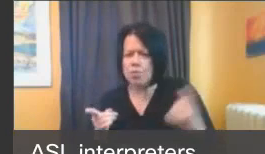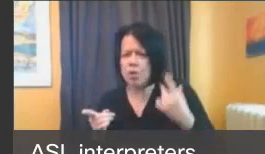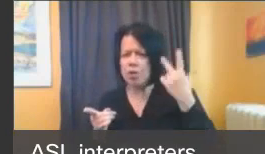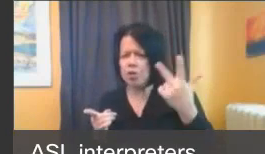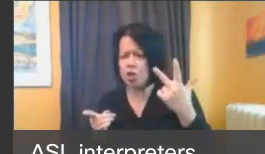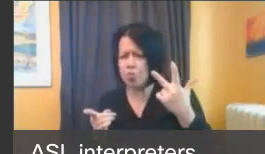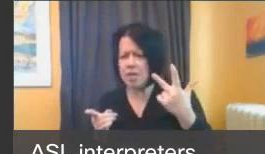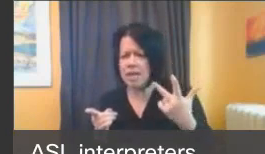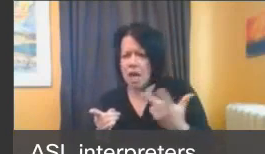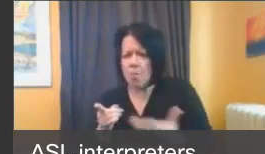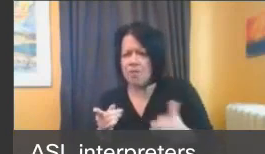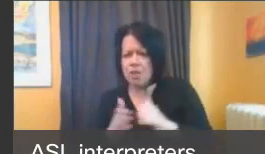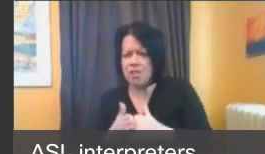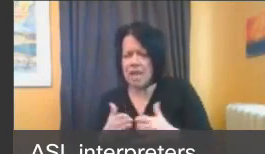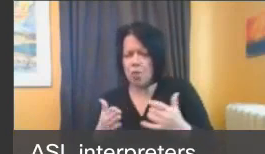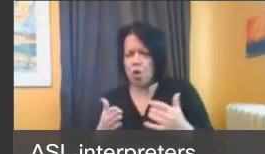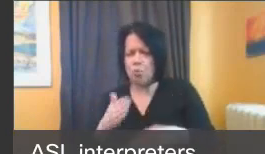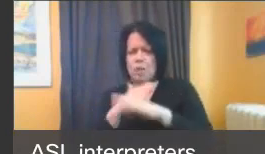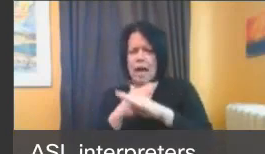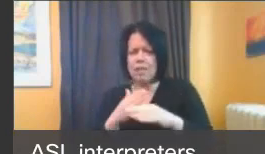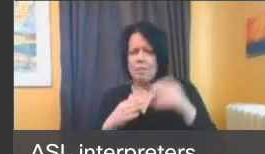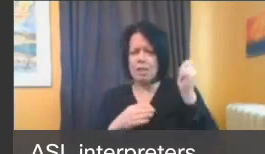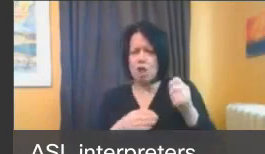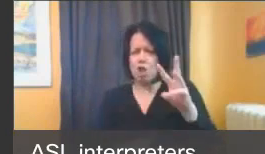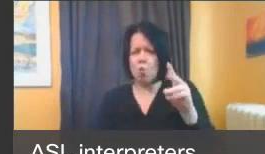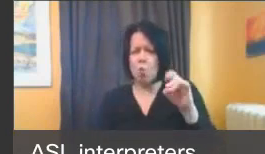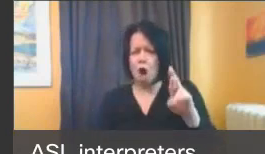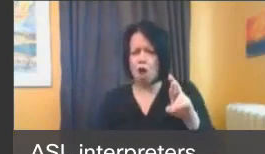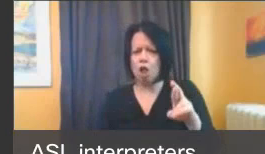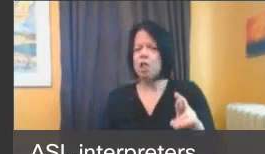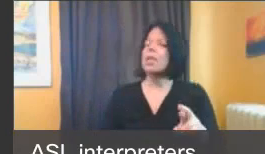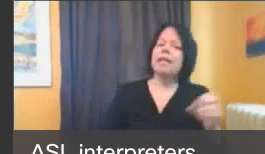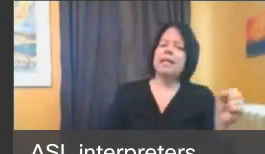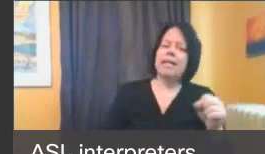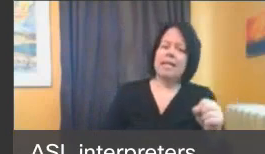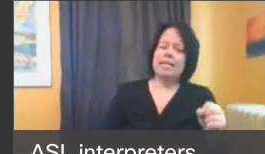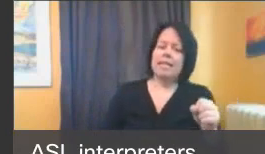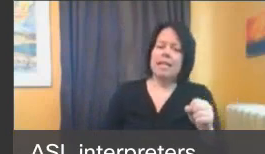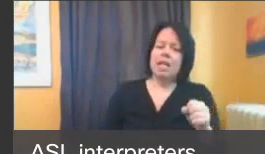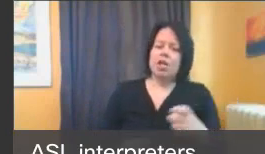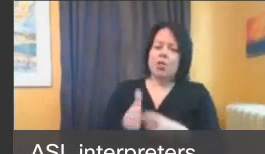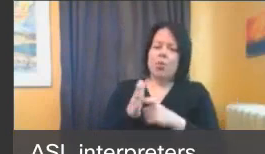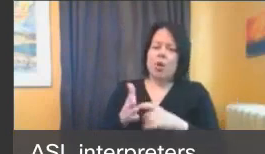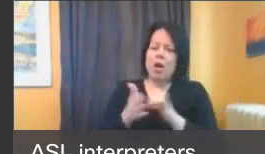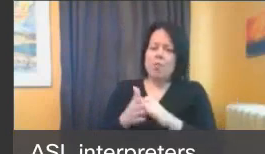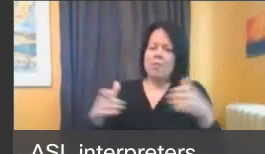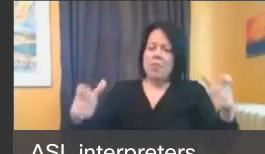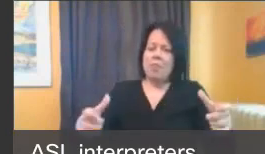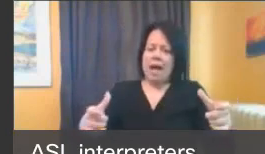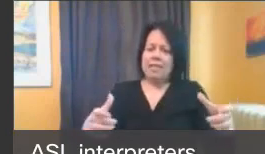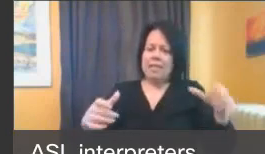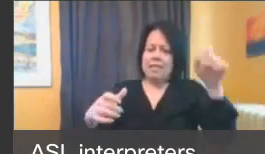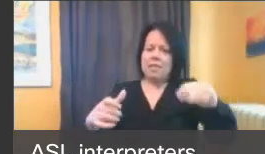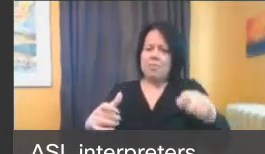that were blocked by Judge Walker? Mm-hmm. The requirement that the boxes be manned at all times,